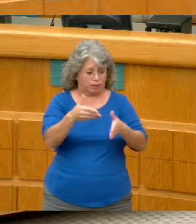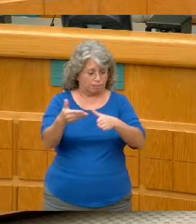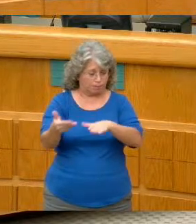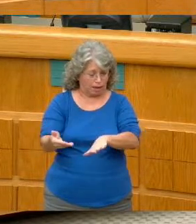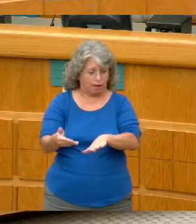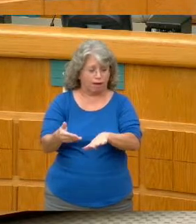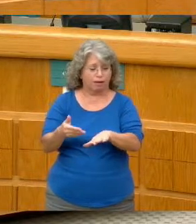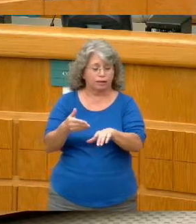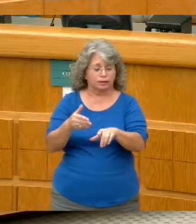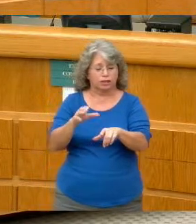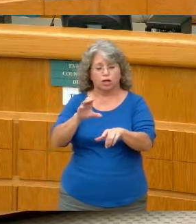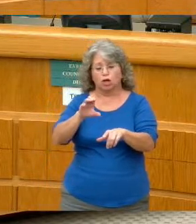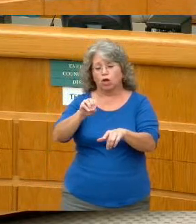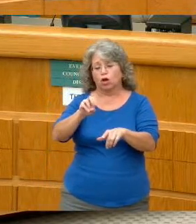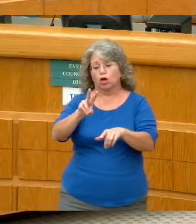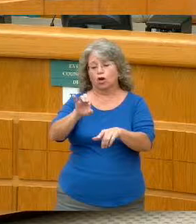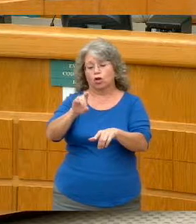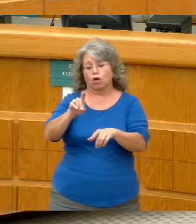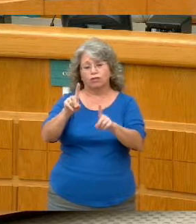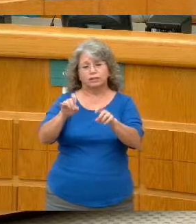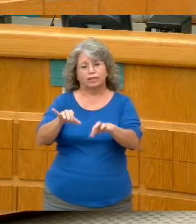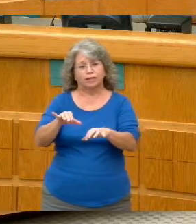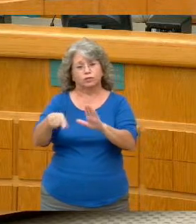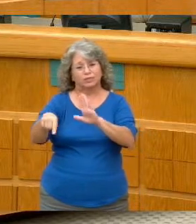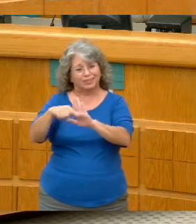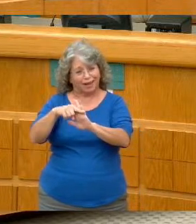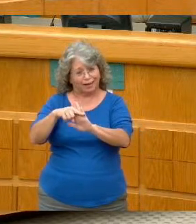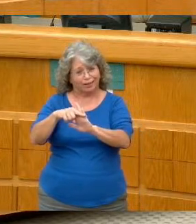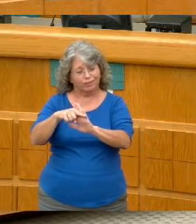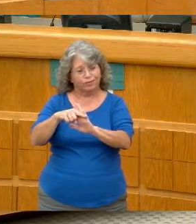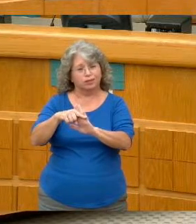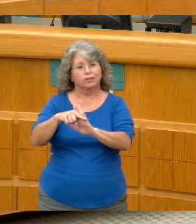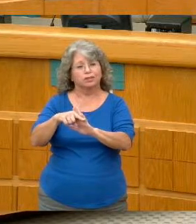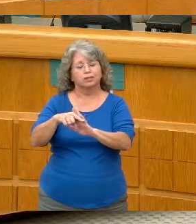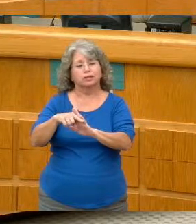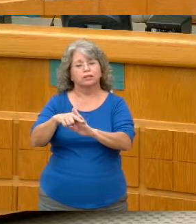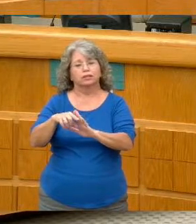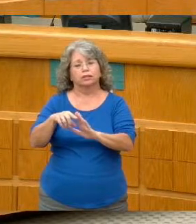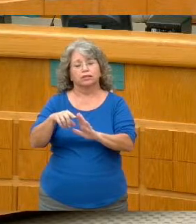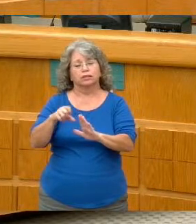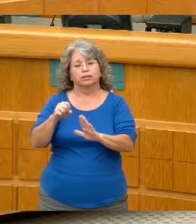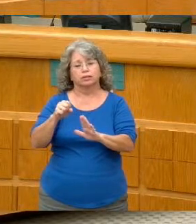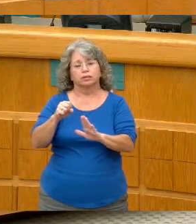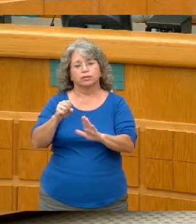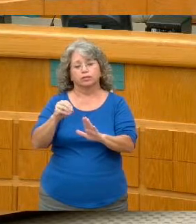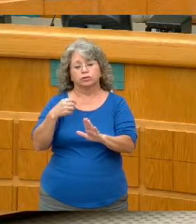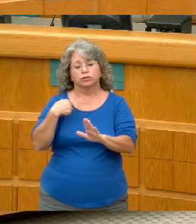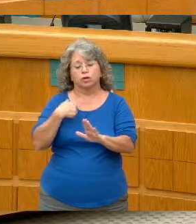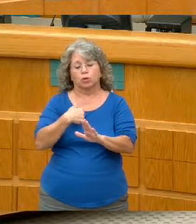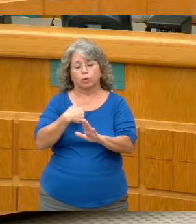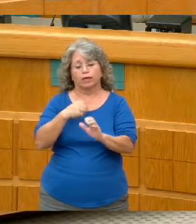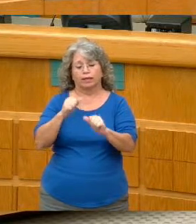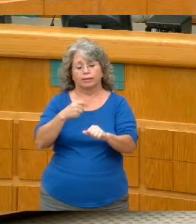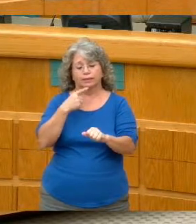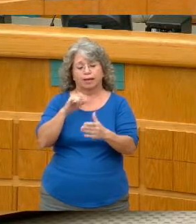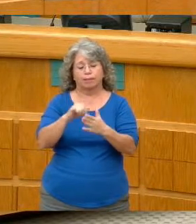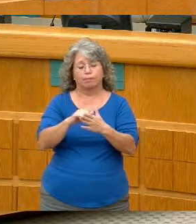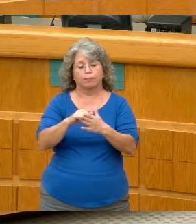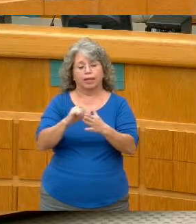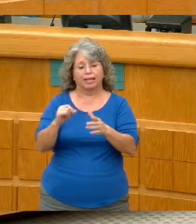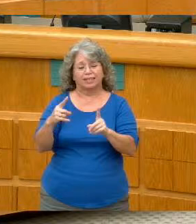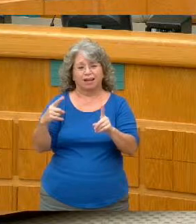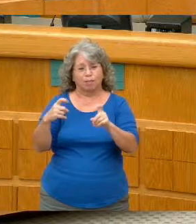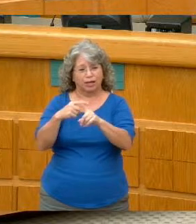negative in the postmortem situation. So it's kind of, we want to say it is COVID-related